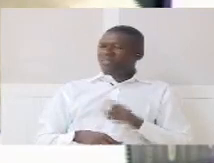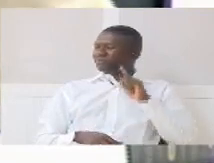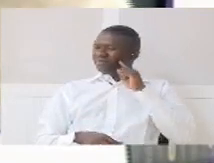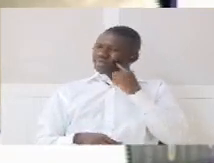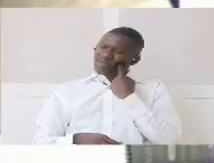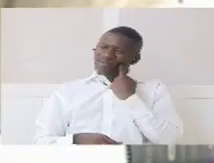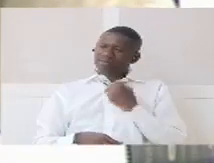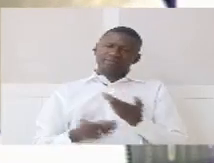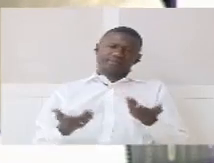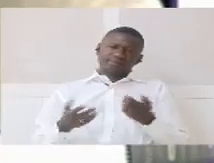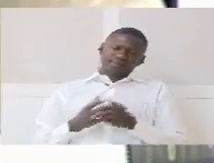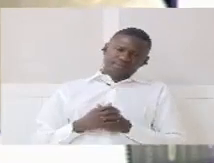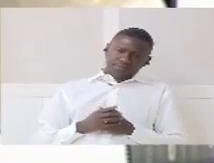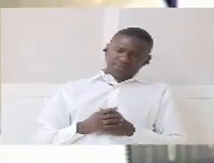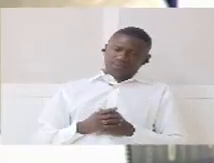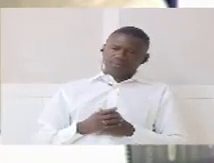place.